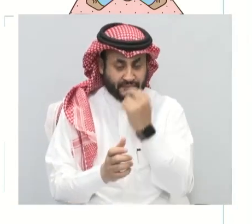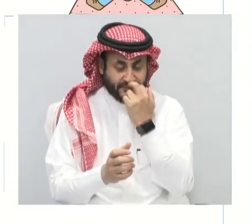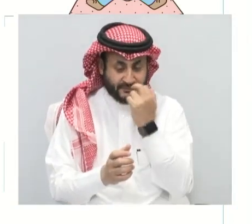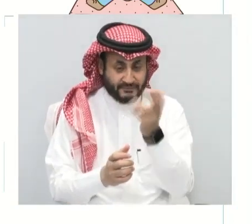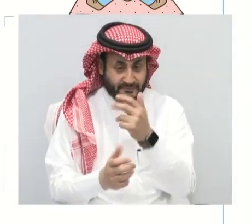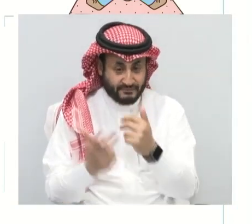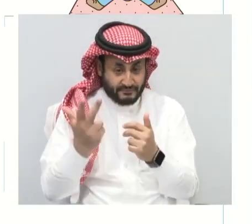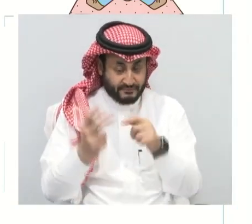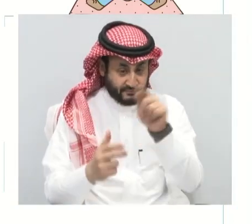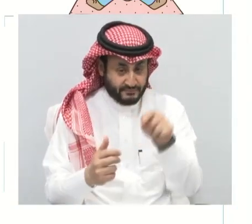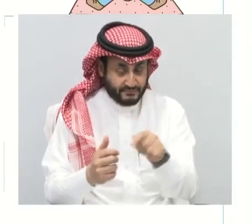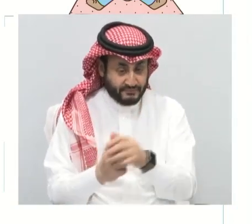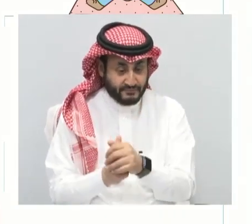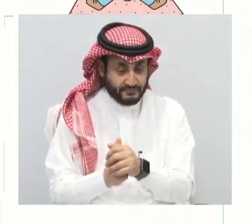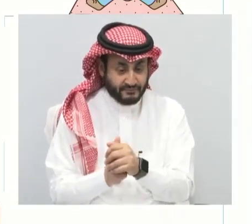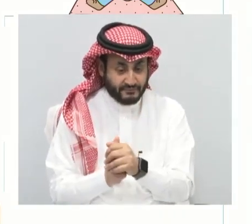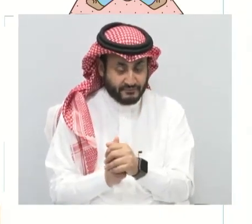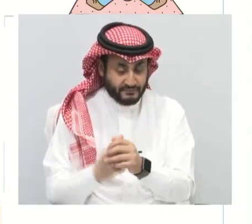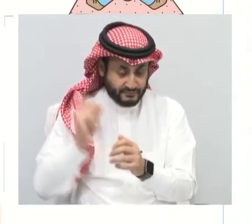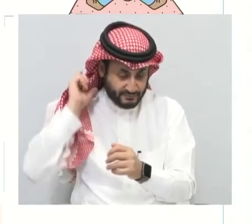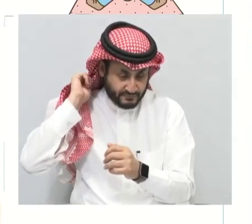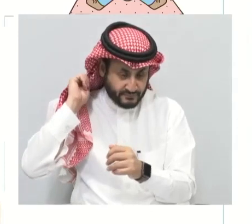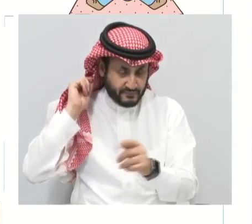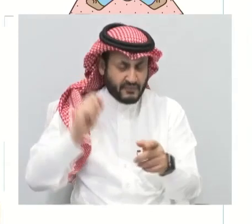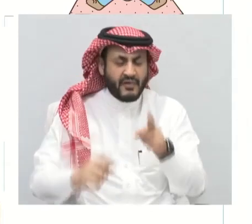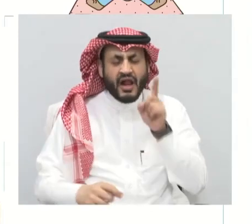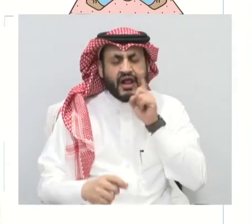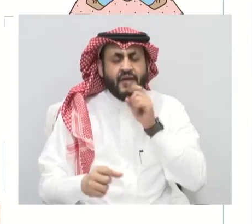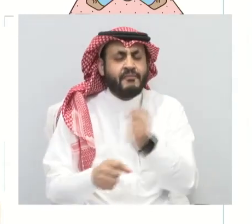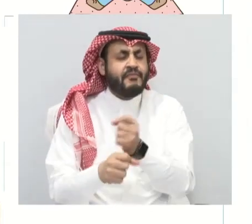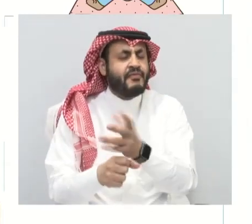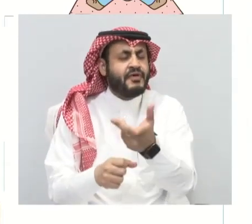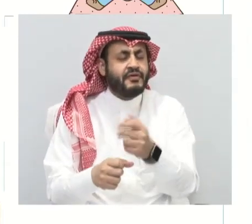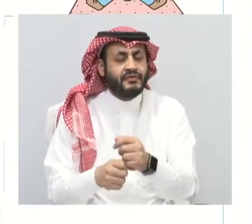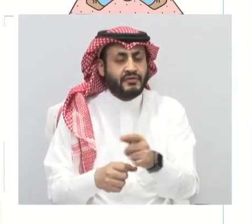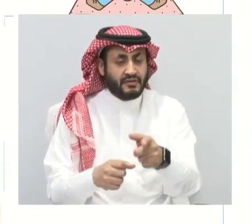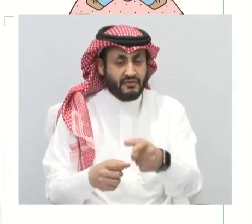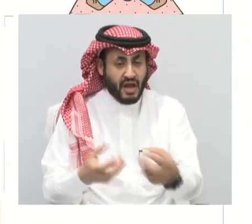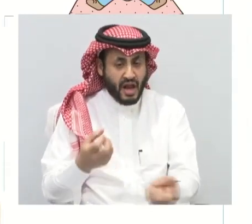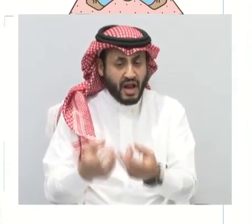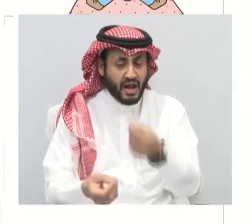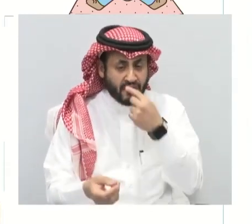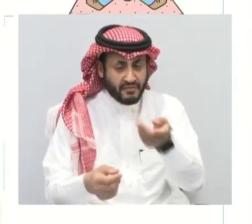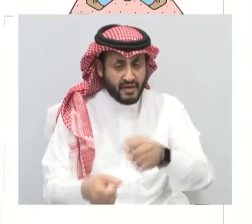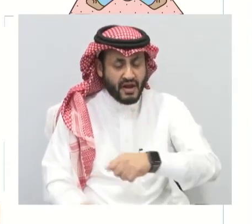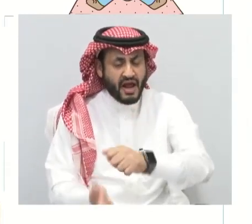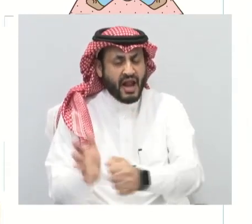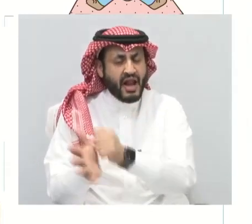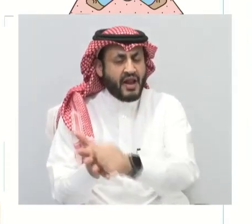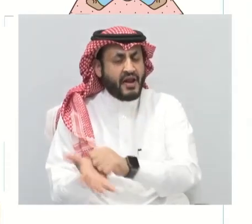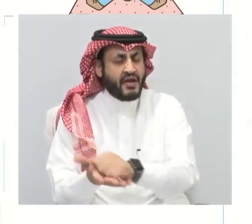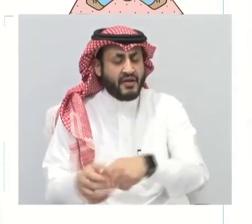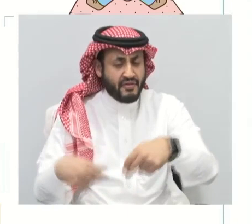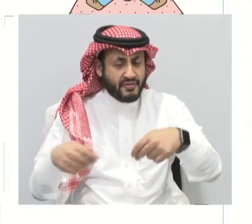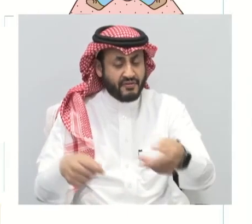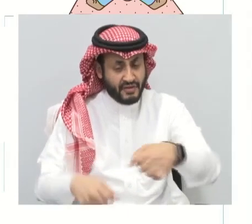number three, what does the mother want Farah to do? She wants her to make dinner, wash Hamid's football uniform,